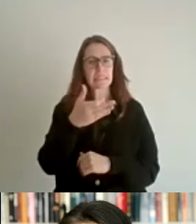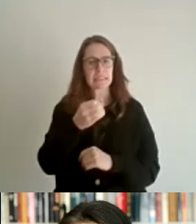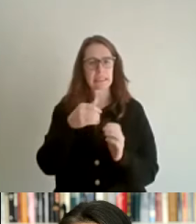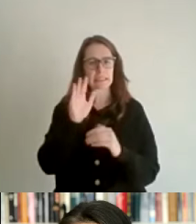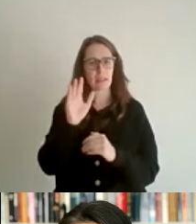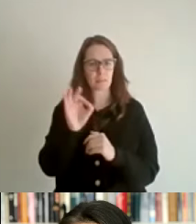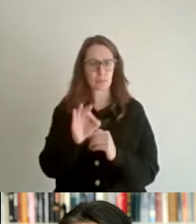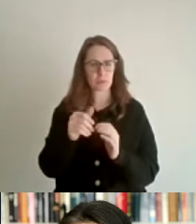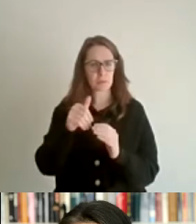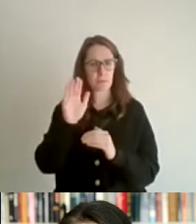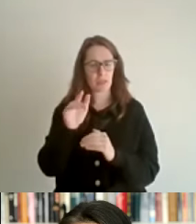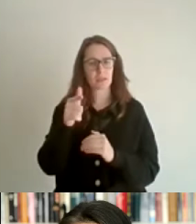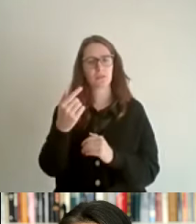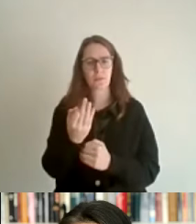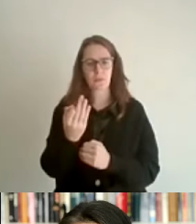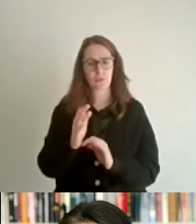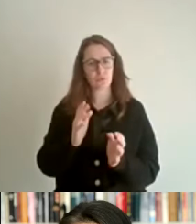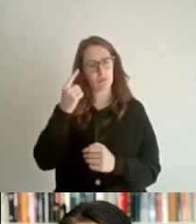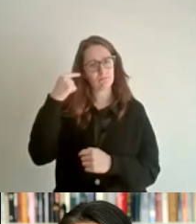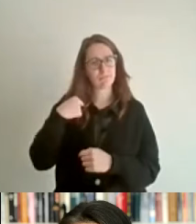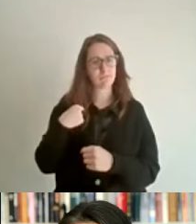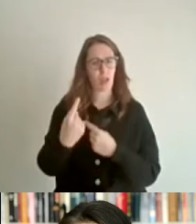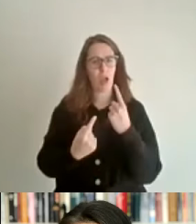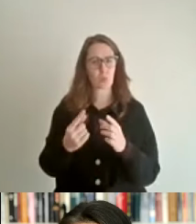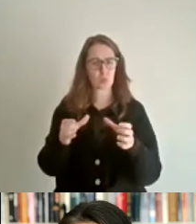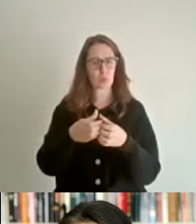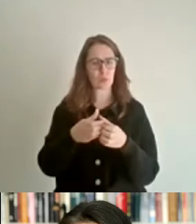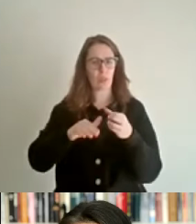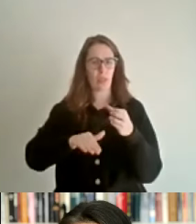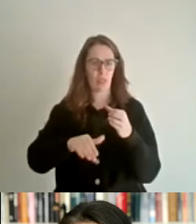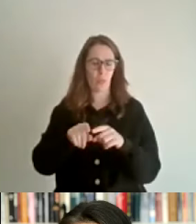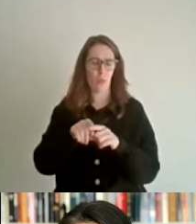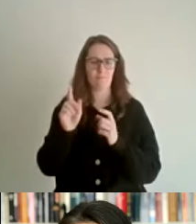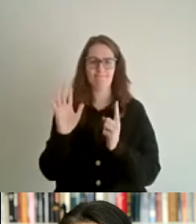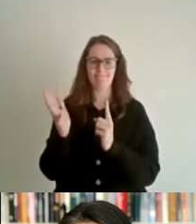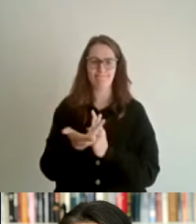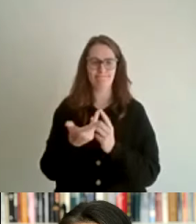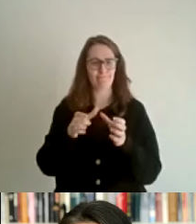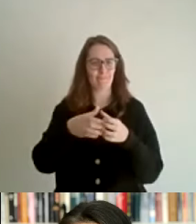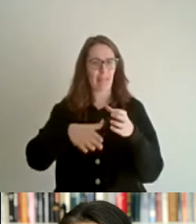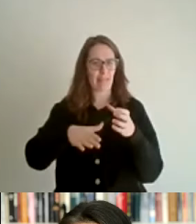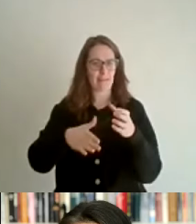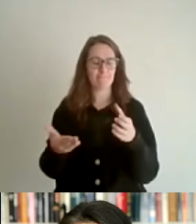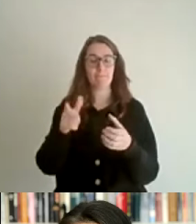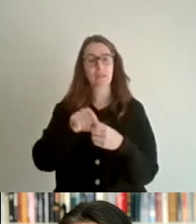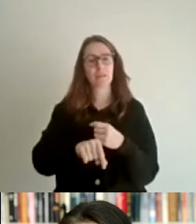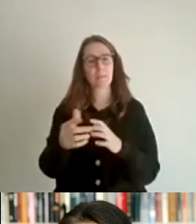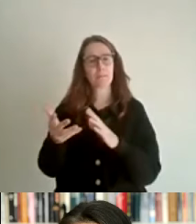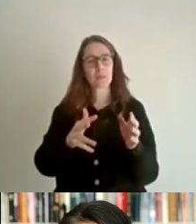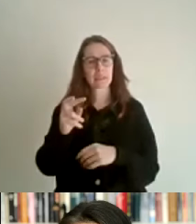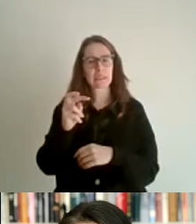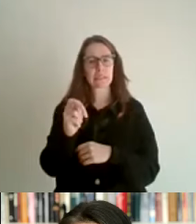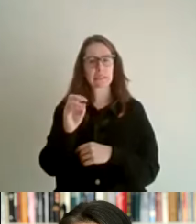audience today is indeed aware of underrepresented groups in their surroundings, and almost 30% is